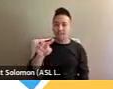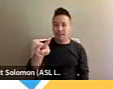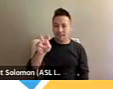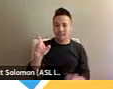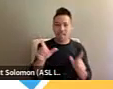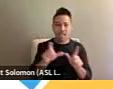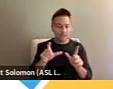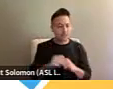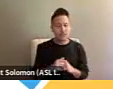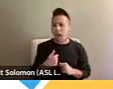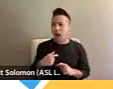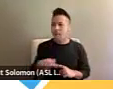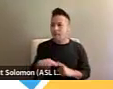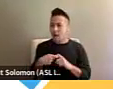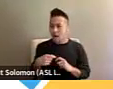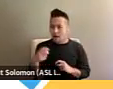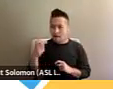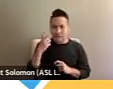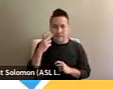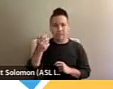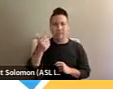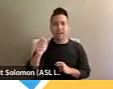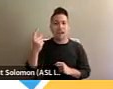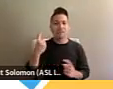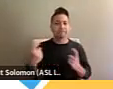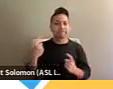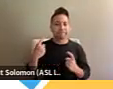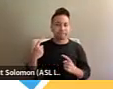and see if there's any questions about this part of it.